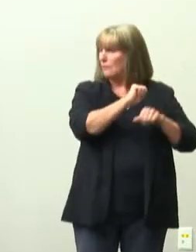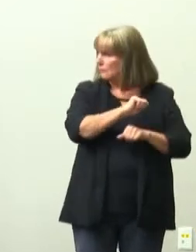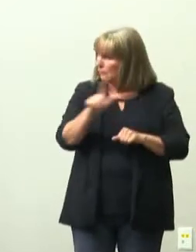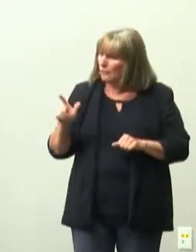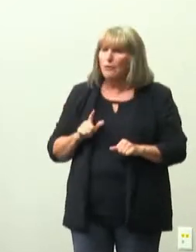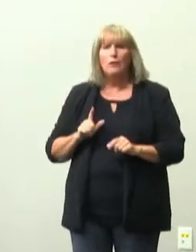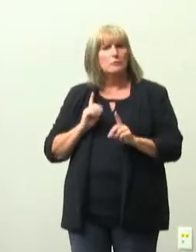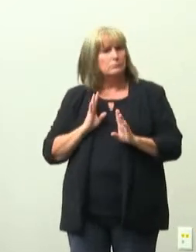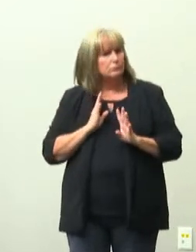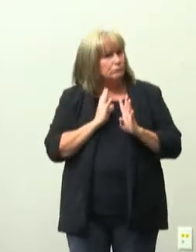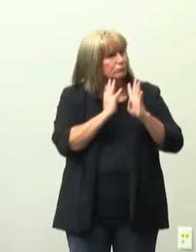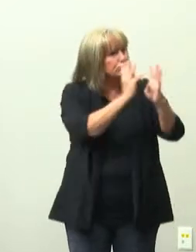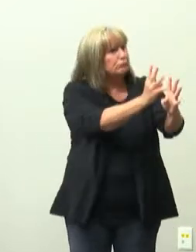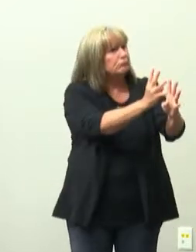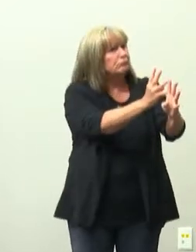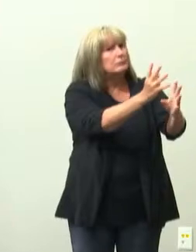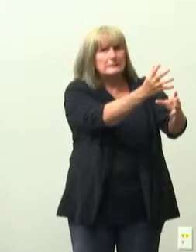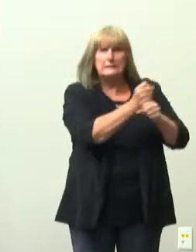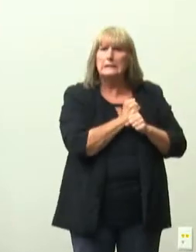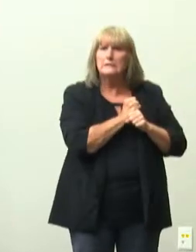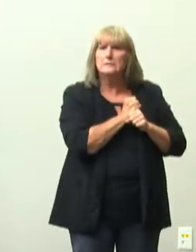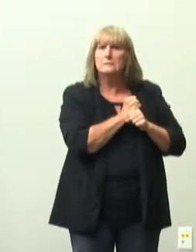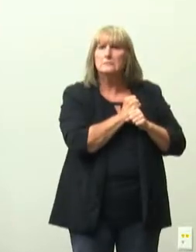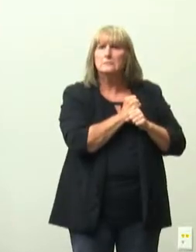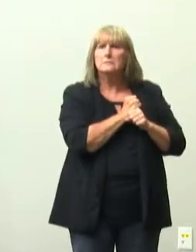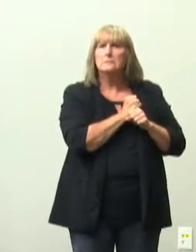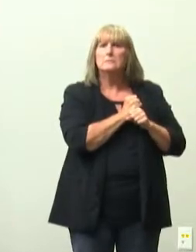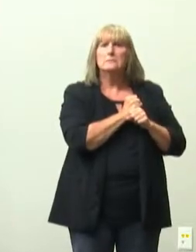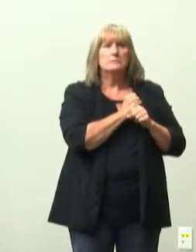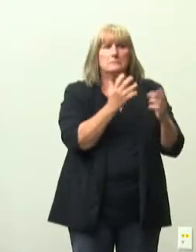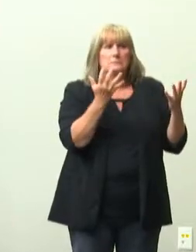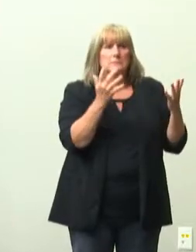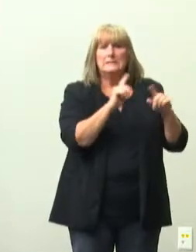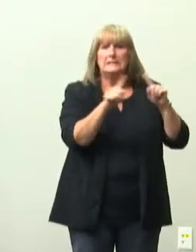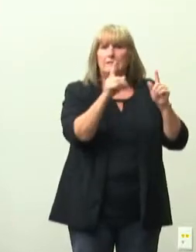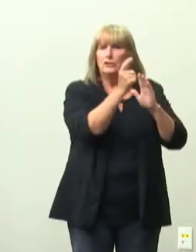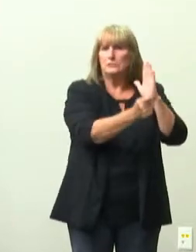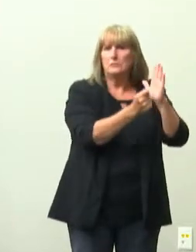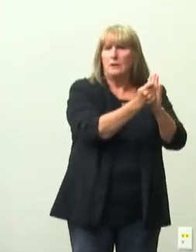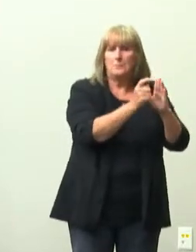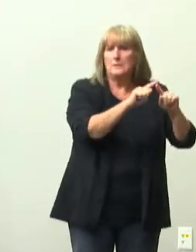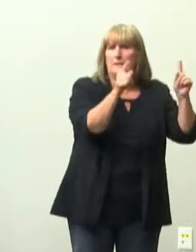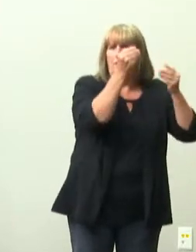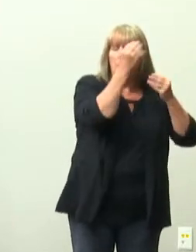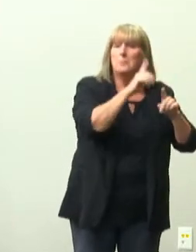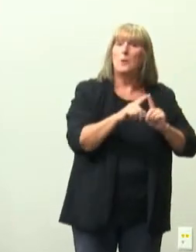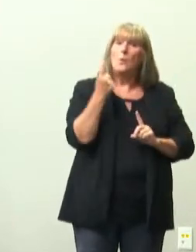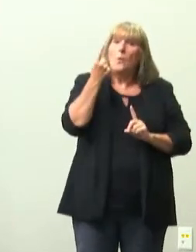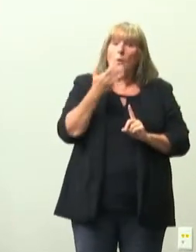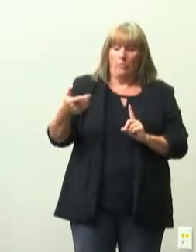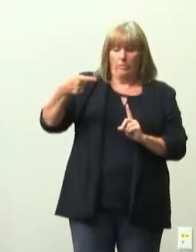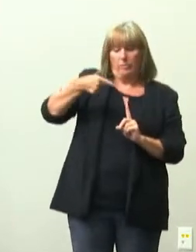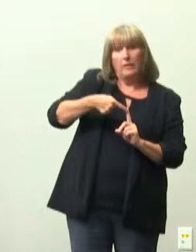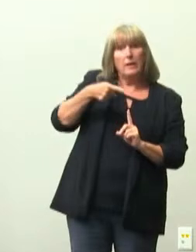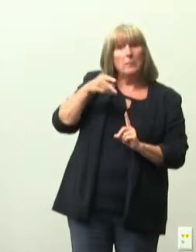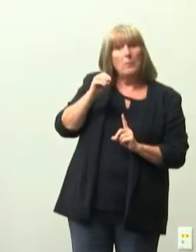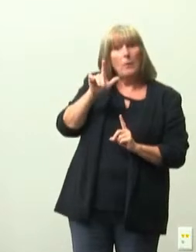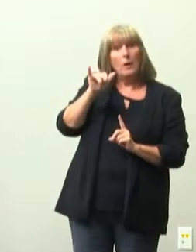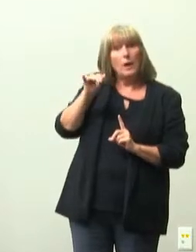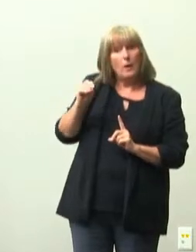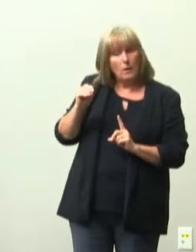got the polio vaccine. A different time, different information. But the one thing the polio vaccine did was